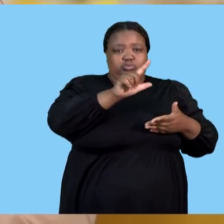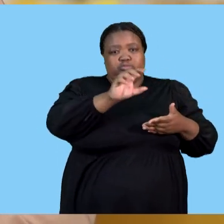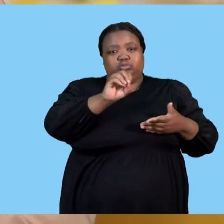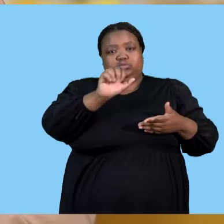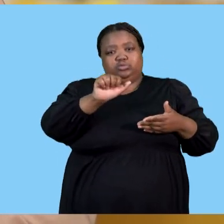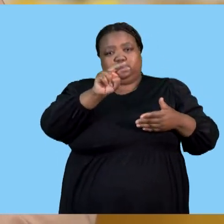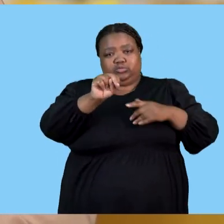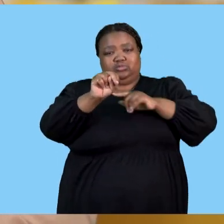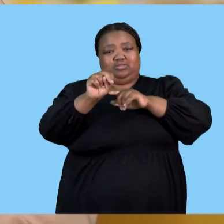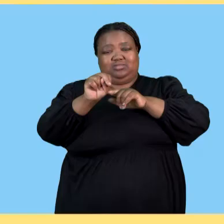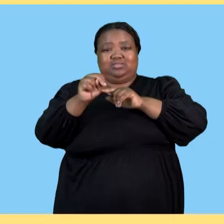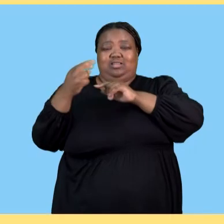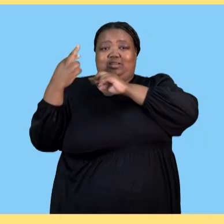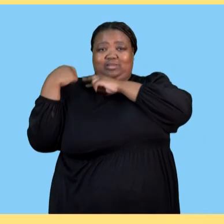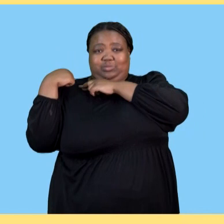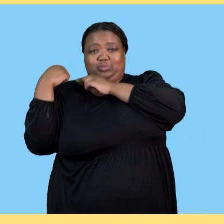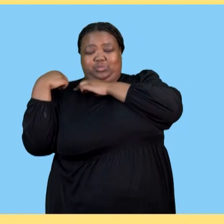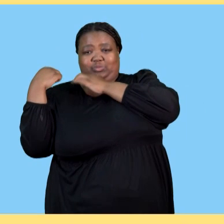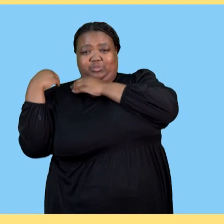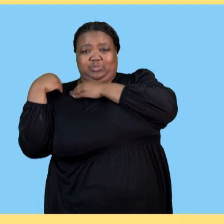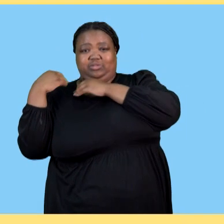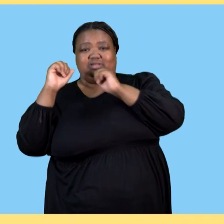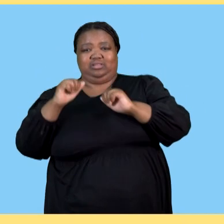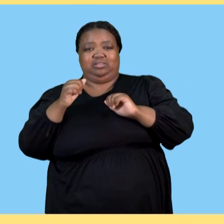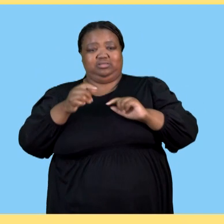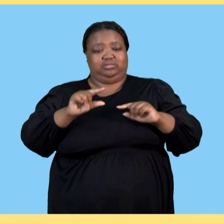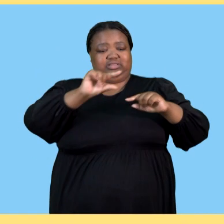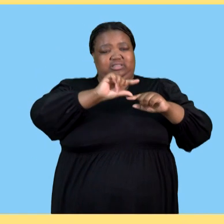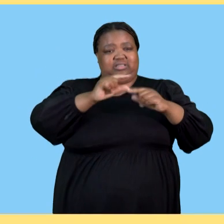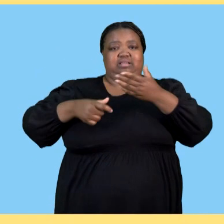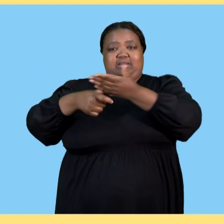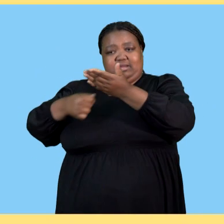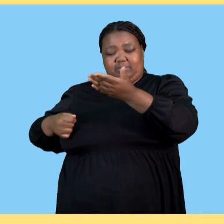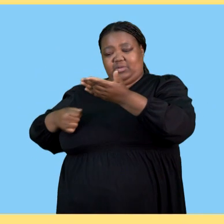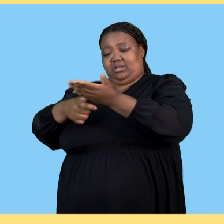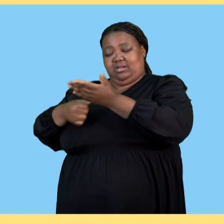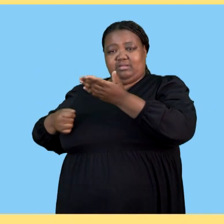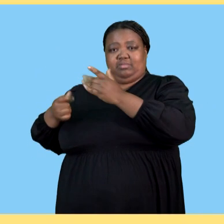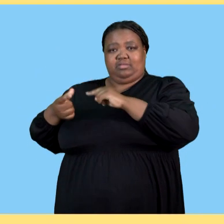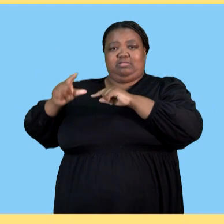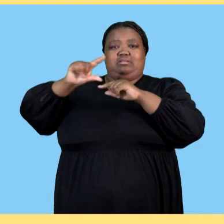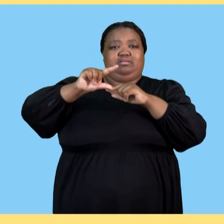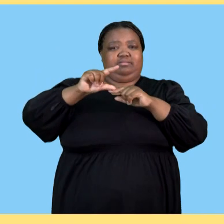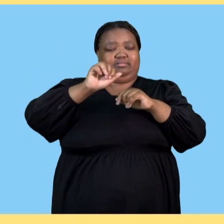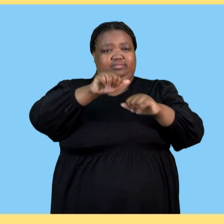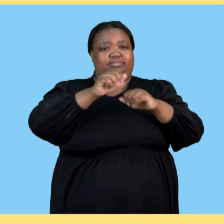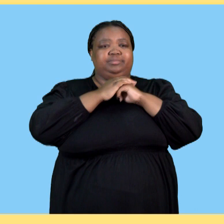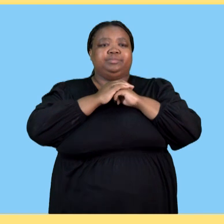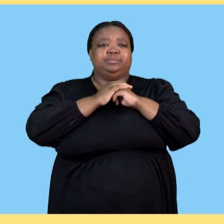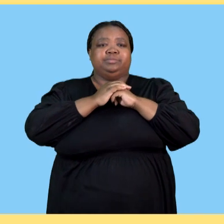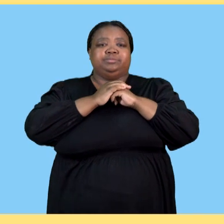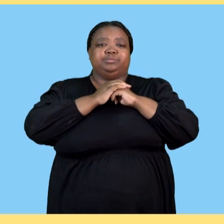liability. That means it increases on the credit side, plus, and on the debit side, it decreases,